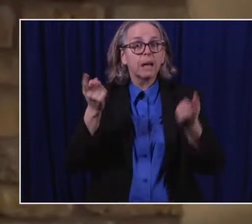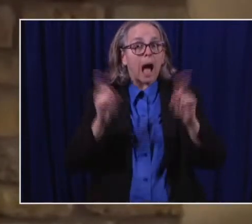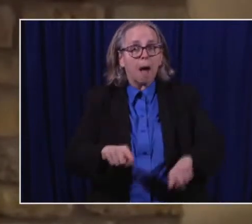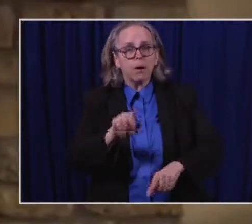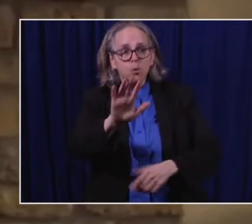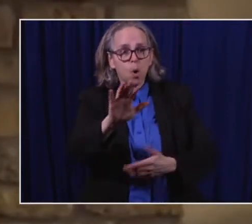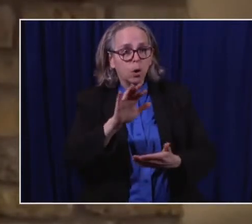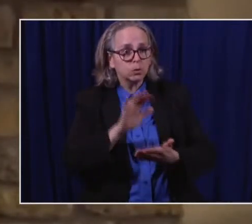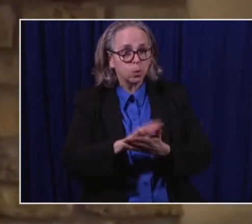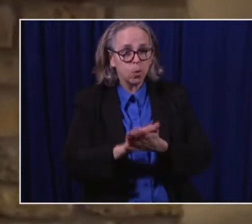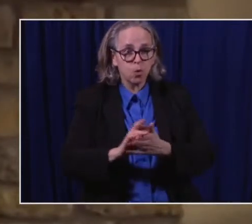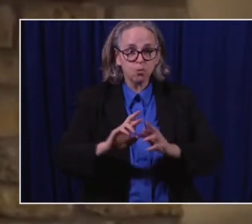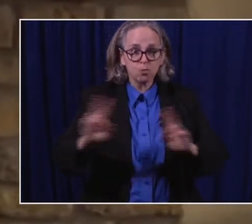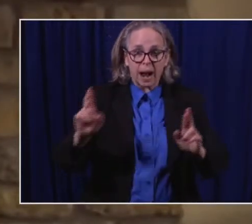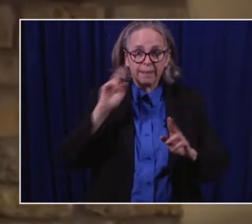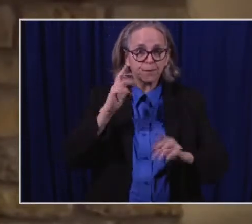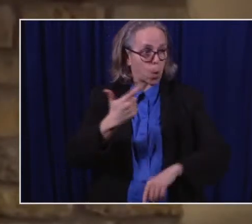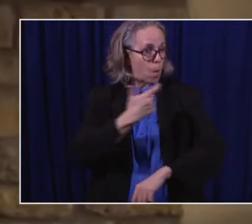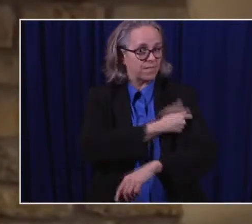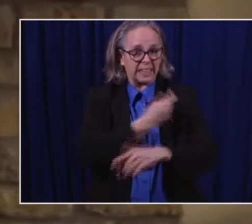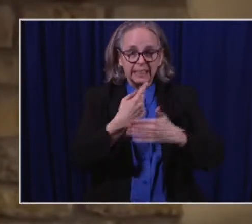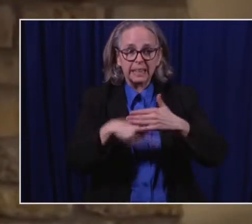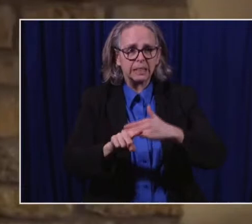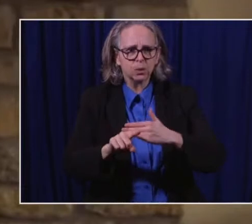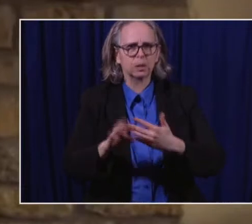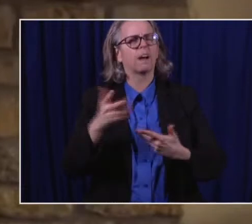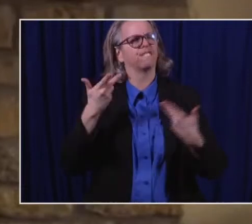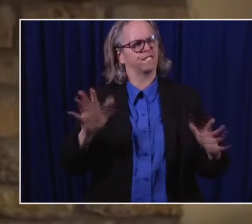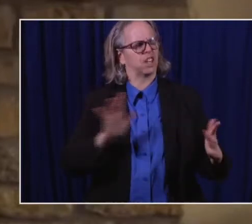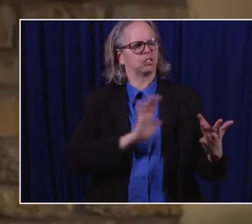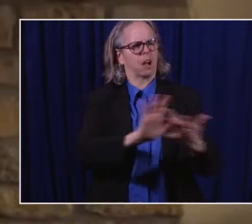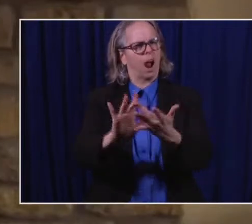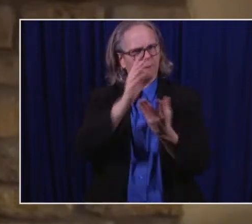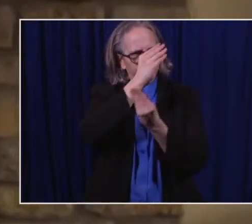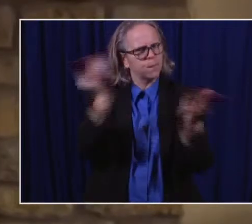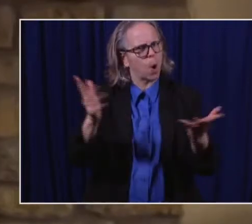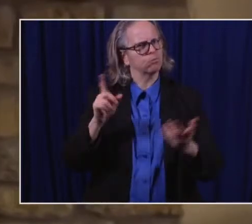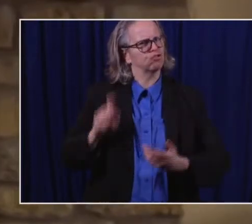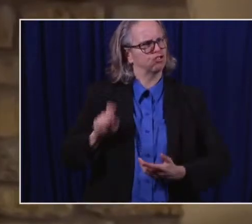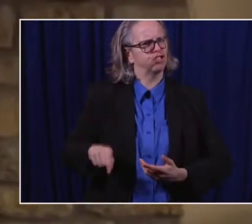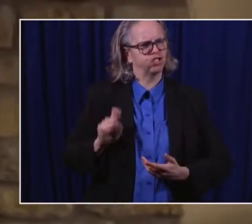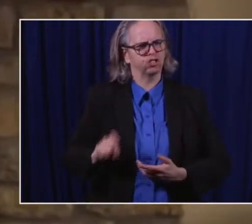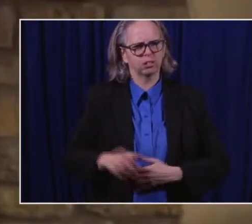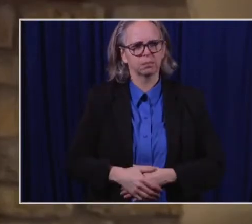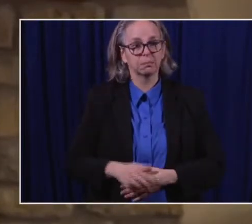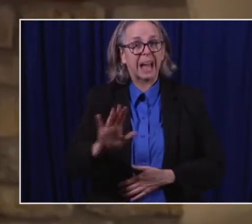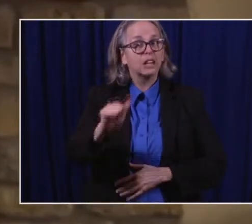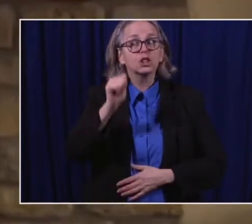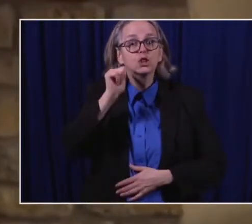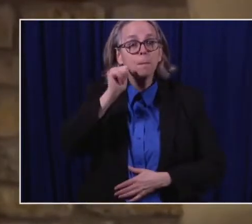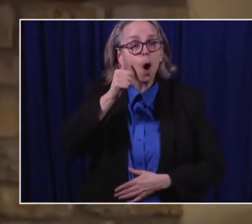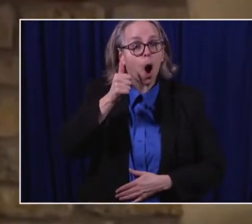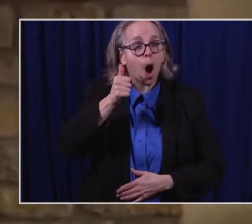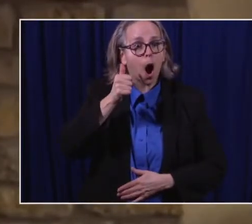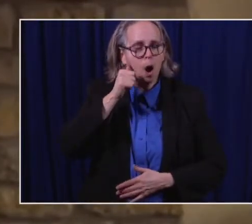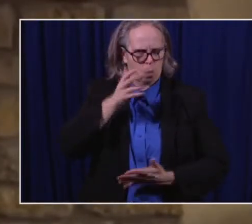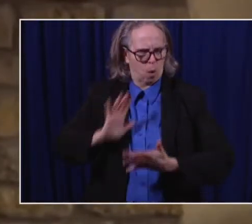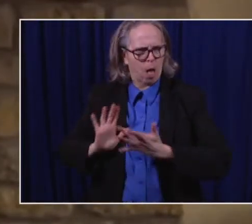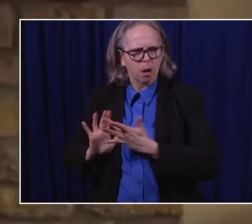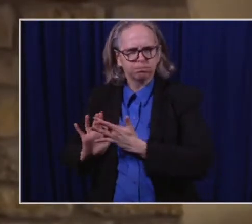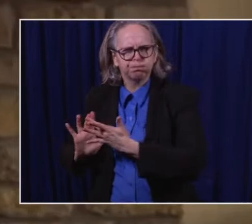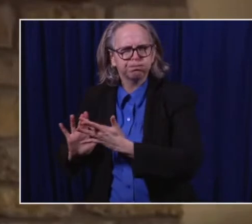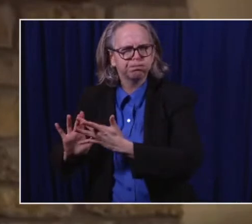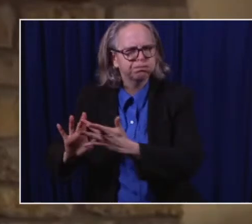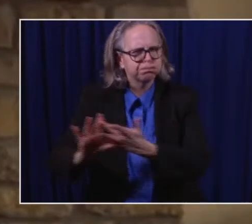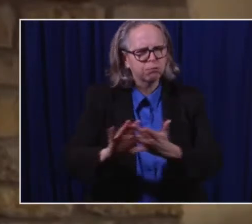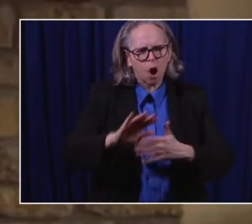out. Tomorrow, we will notify all other schools which week of the